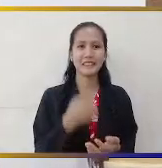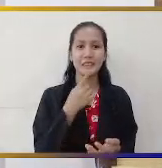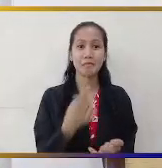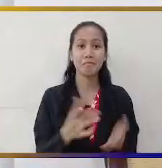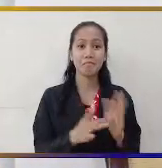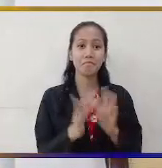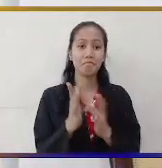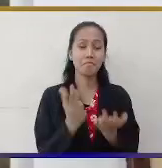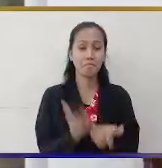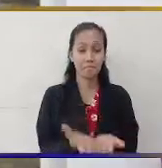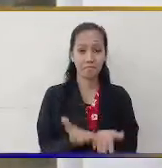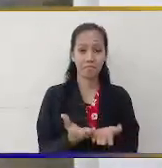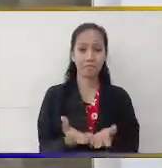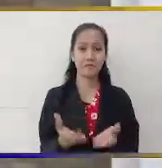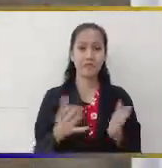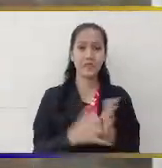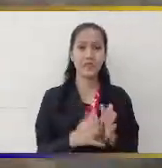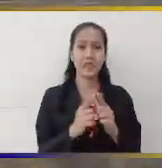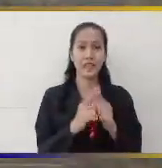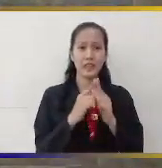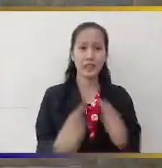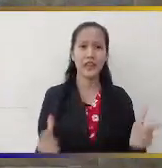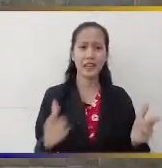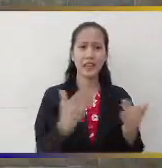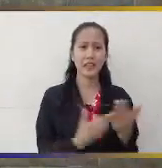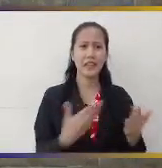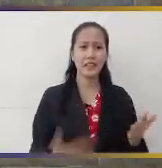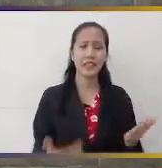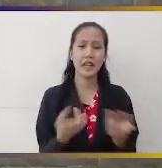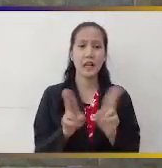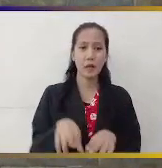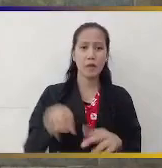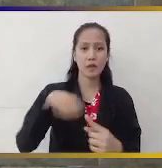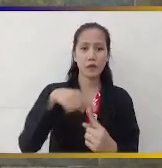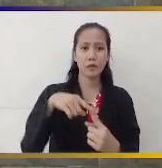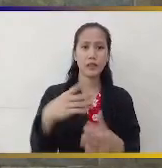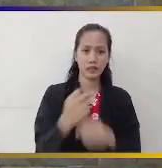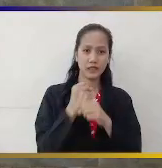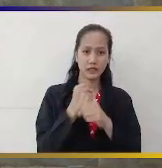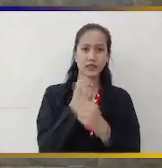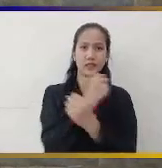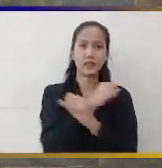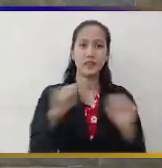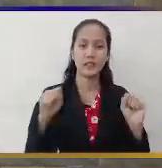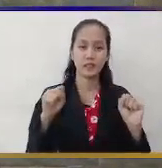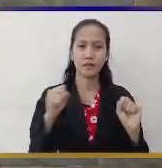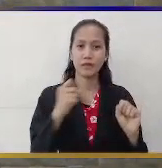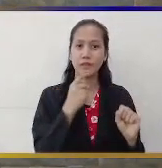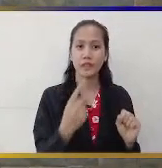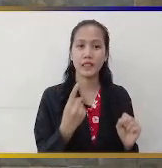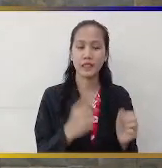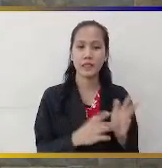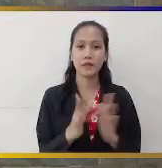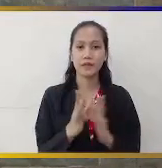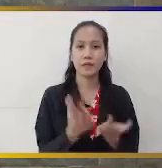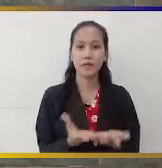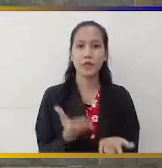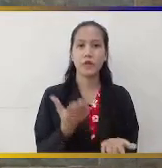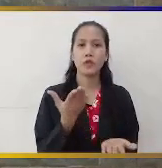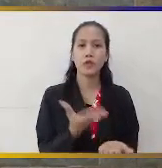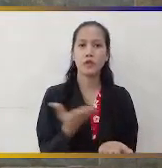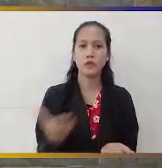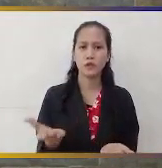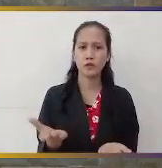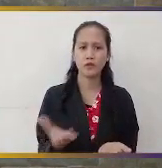great things happen when you get saved. Amen. The Bible says that when you receive Christ, you become a new creature. You're not lost. You're